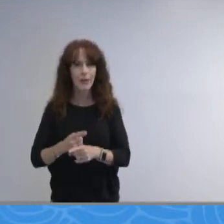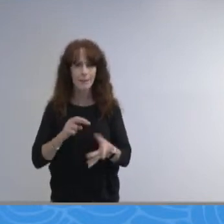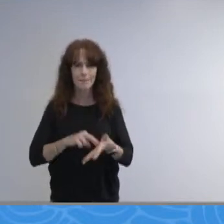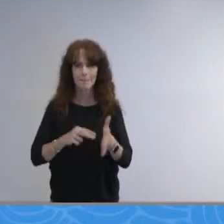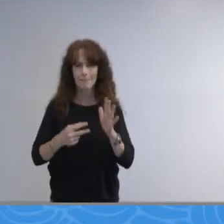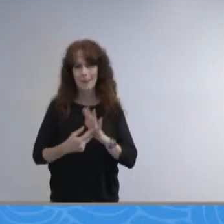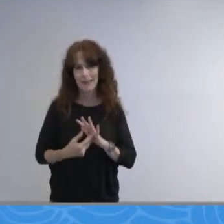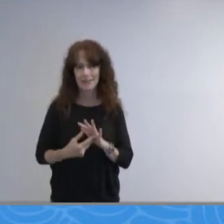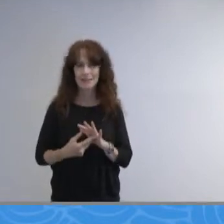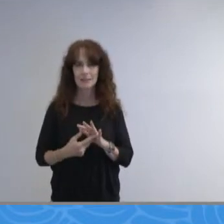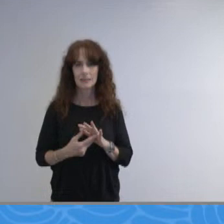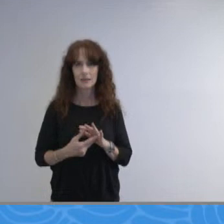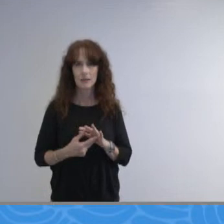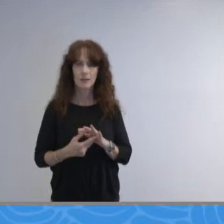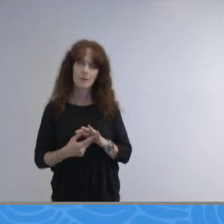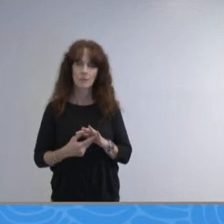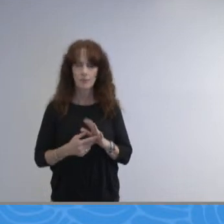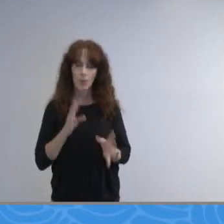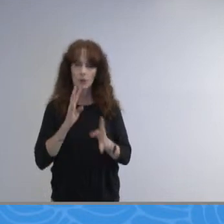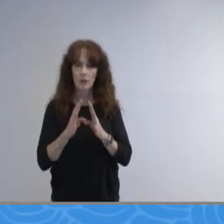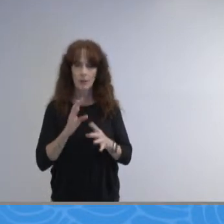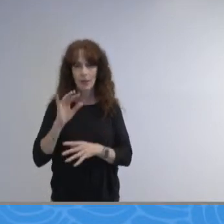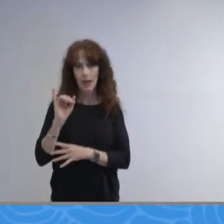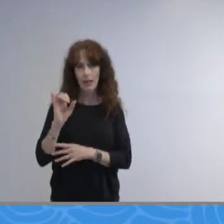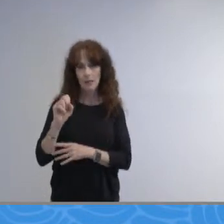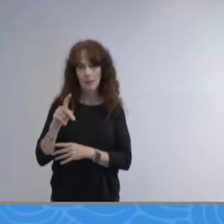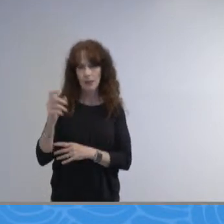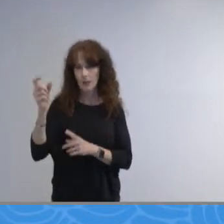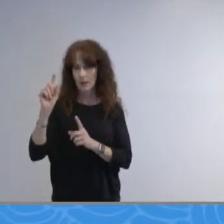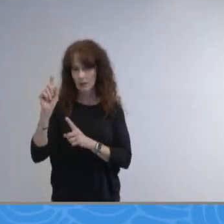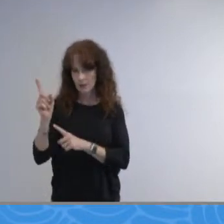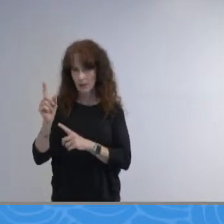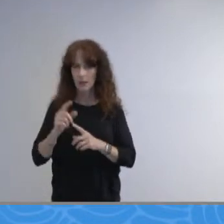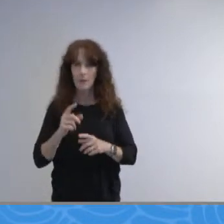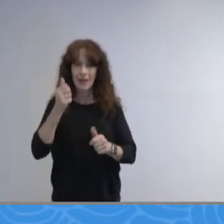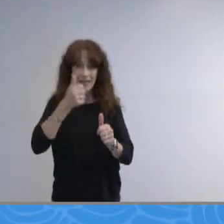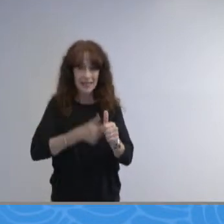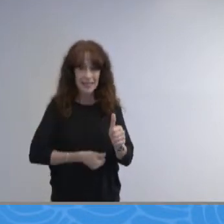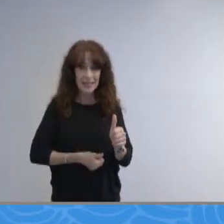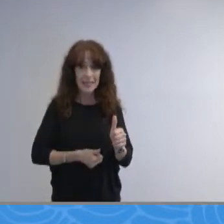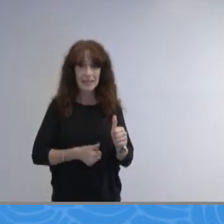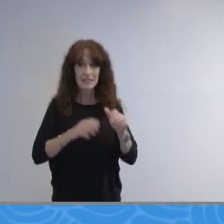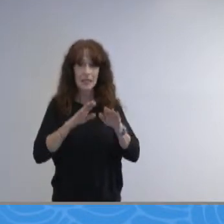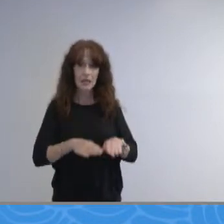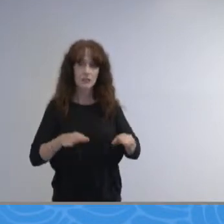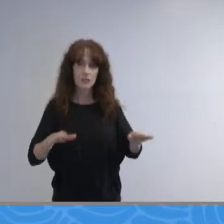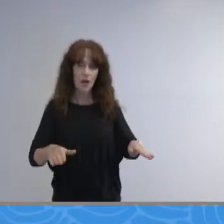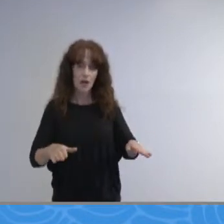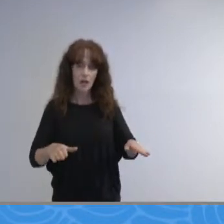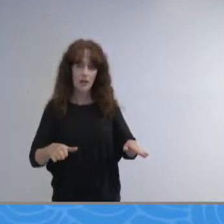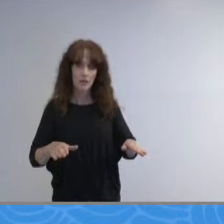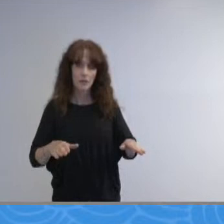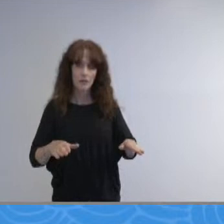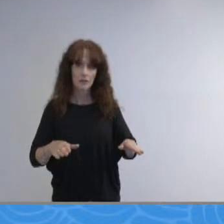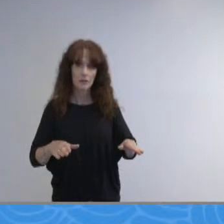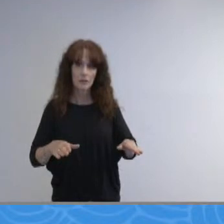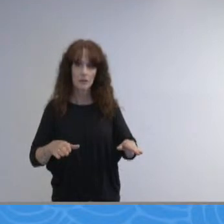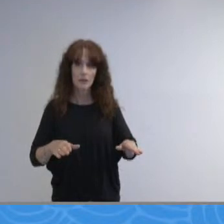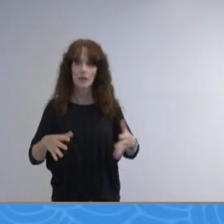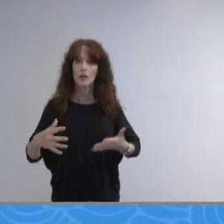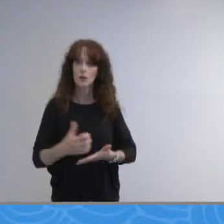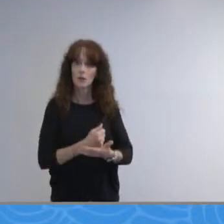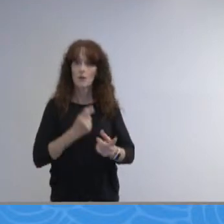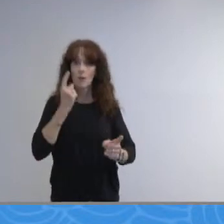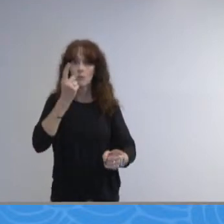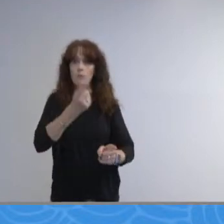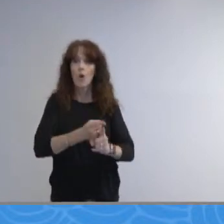means that we'll talk about the IEP in a little bit, but each child is entitled to a plan that is